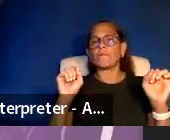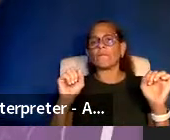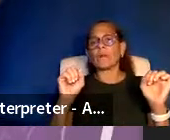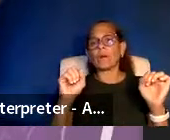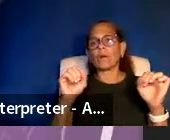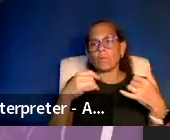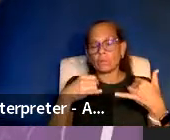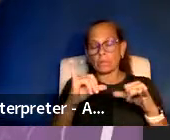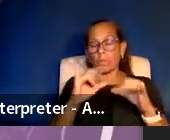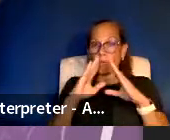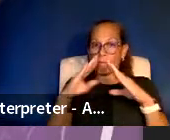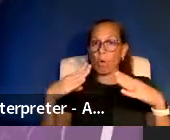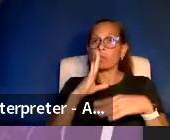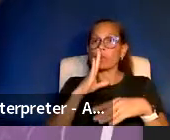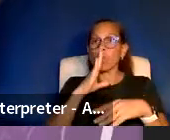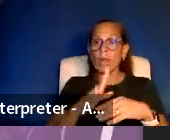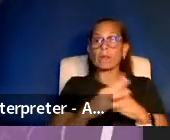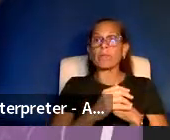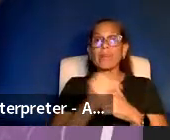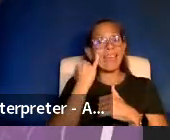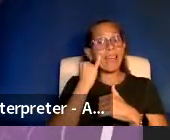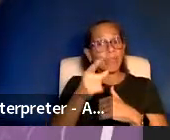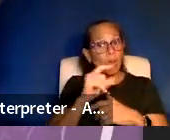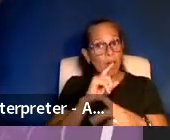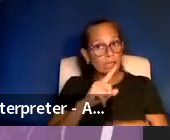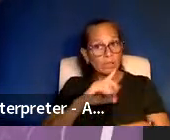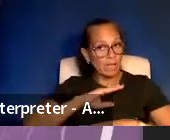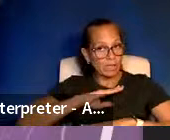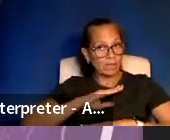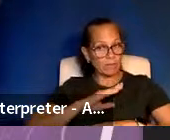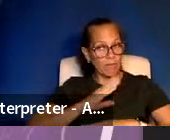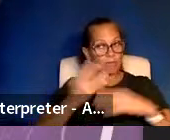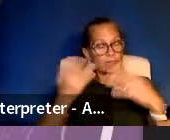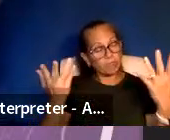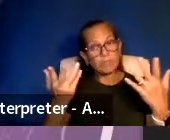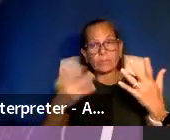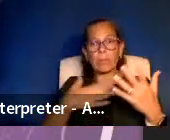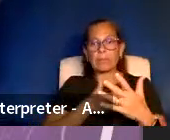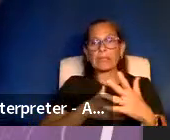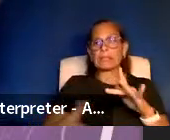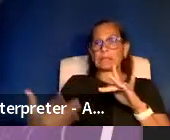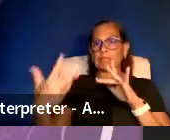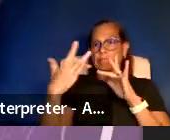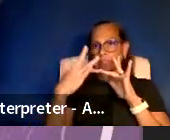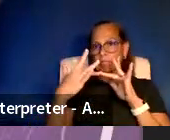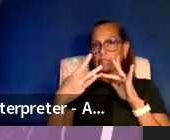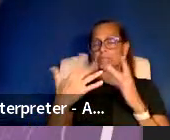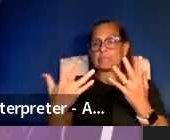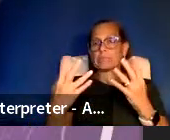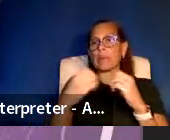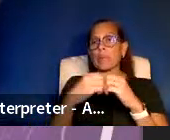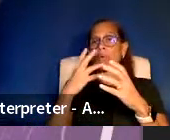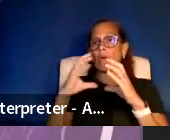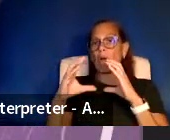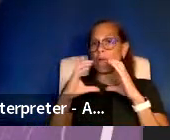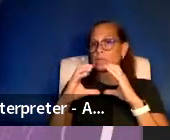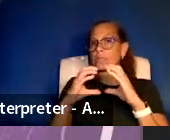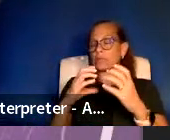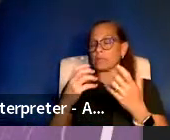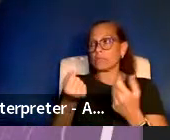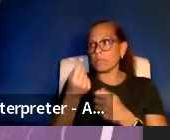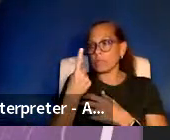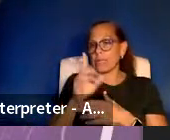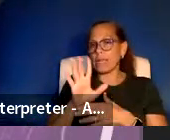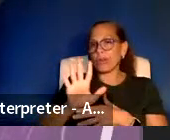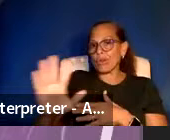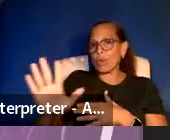work. Again, if that's not a satisfying answer to the individual that asked that question, please feel free to reach out. I'd love to have more of a conversation and also understand